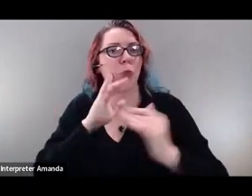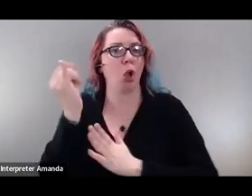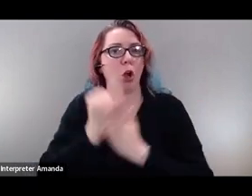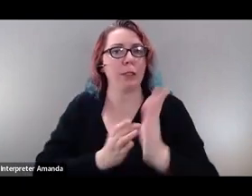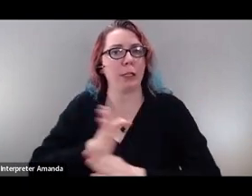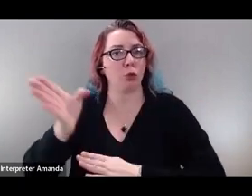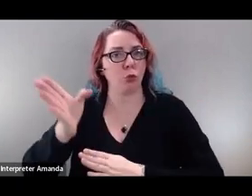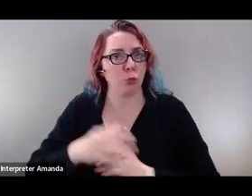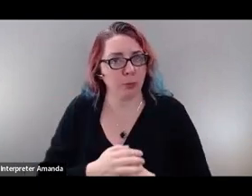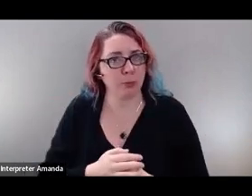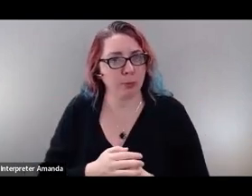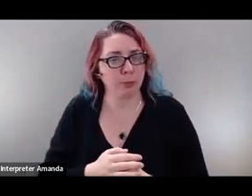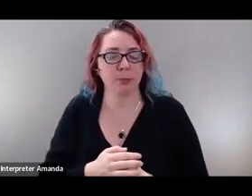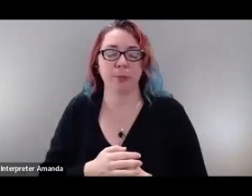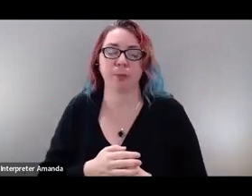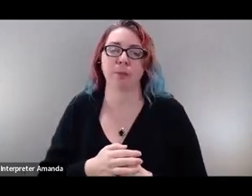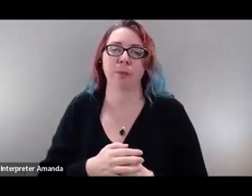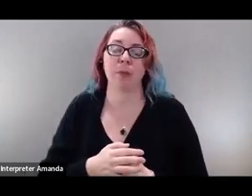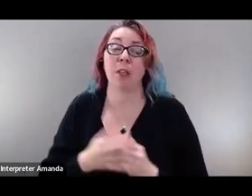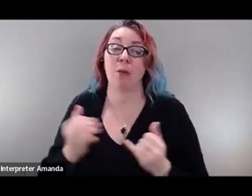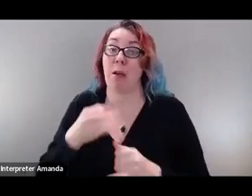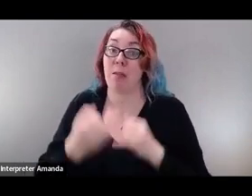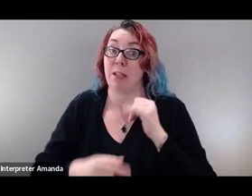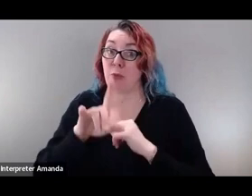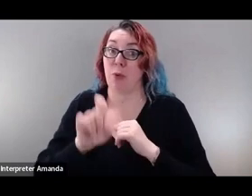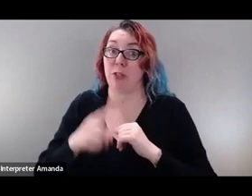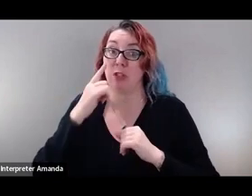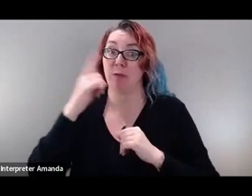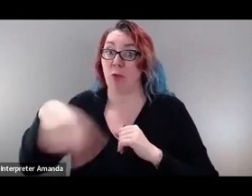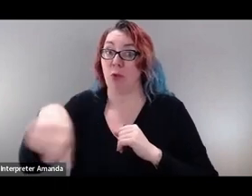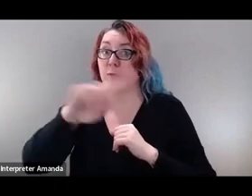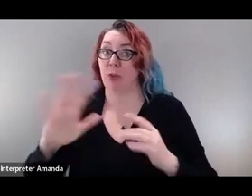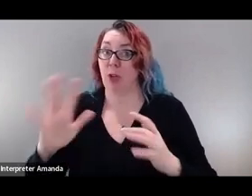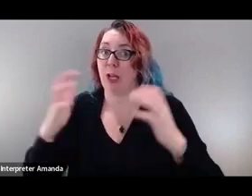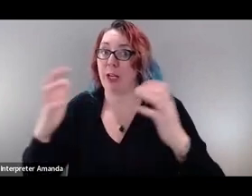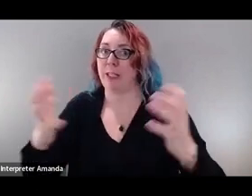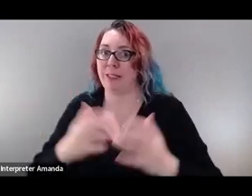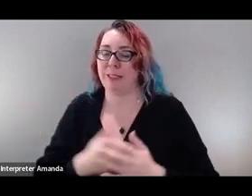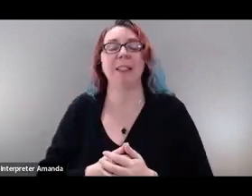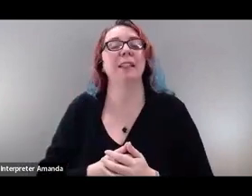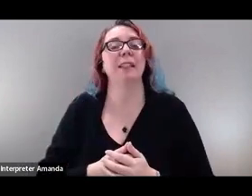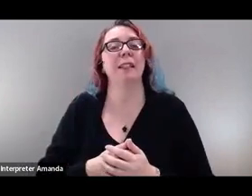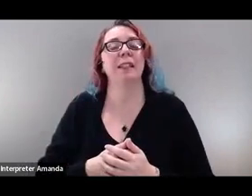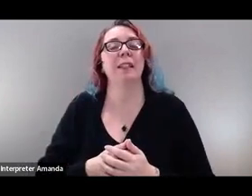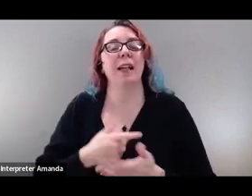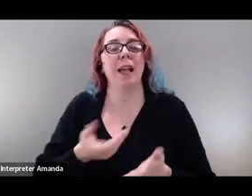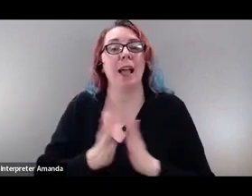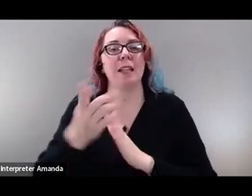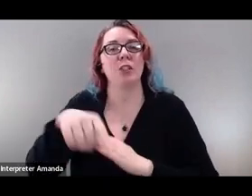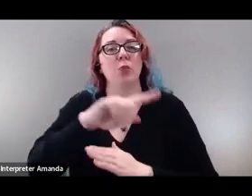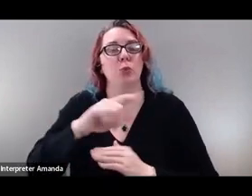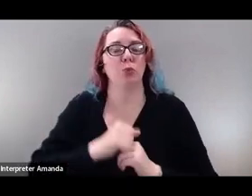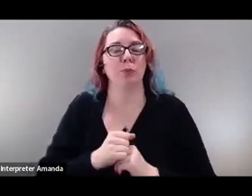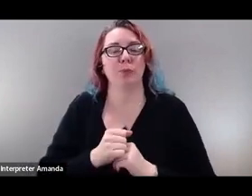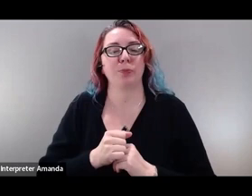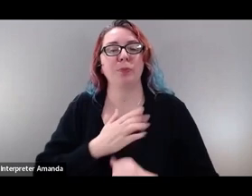So please briefly in the chat, share one thing we should remember to infuse hope